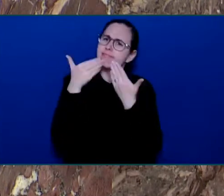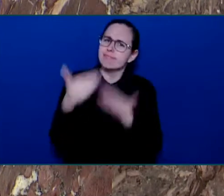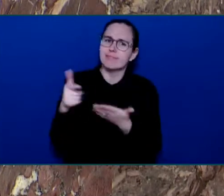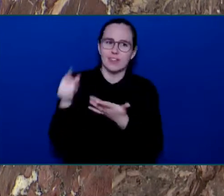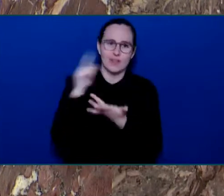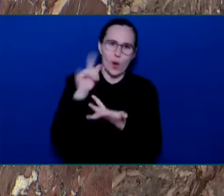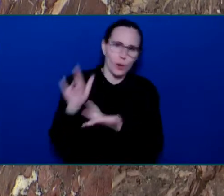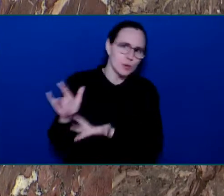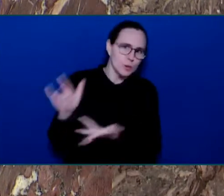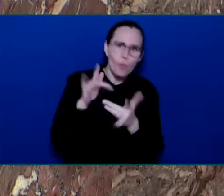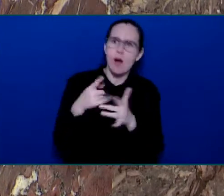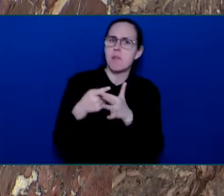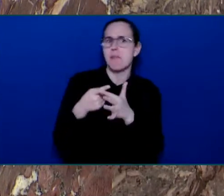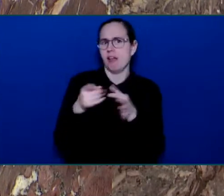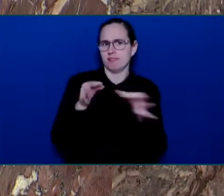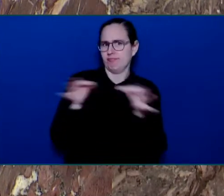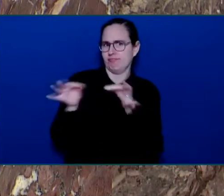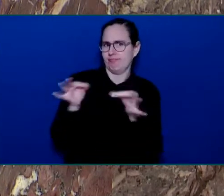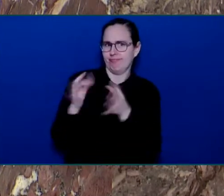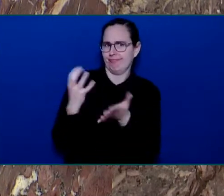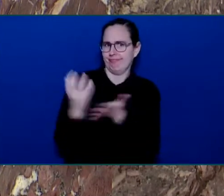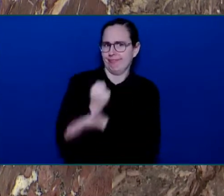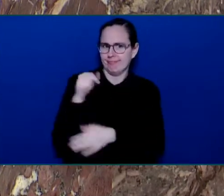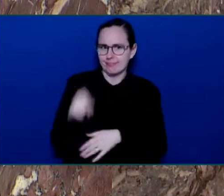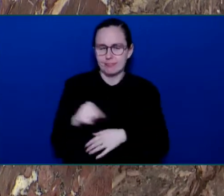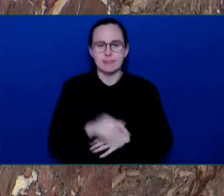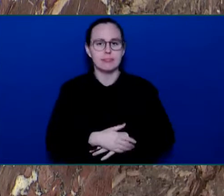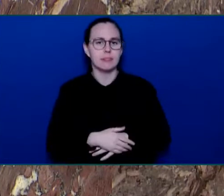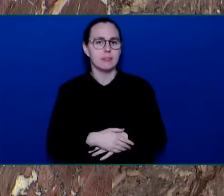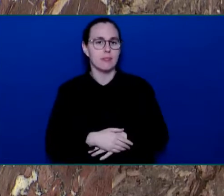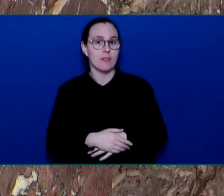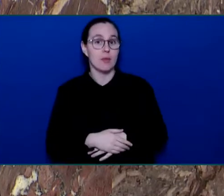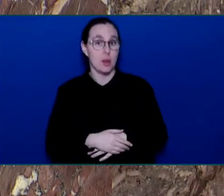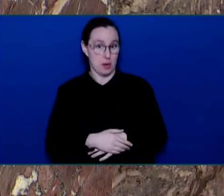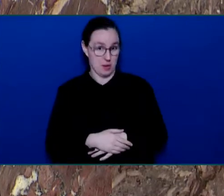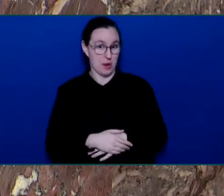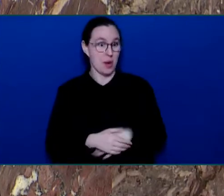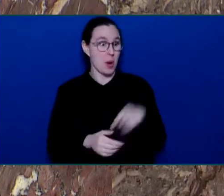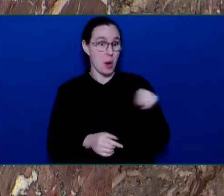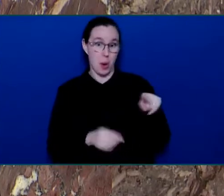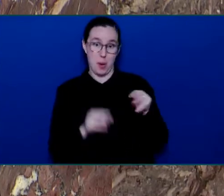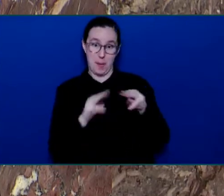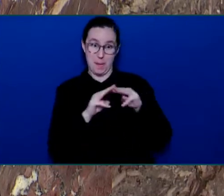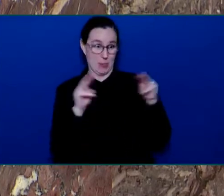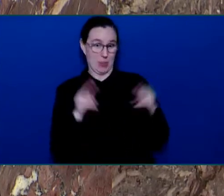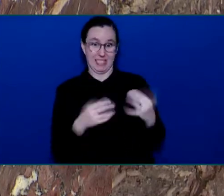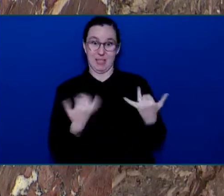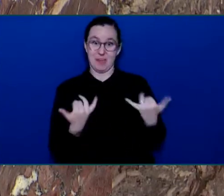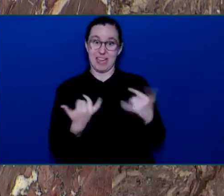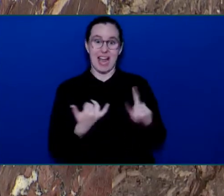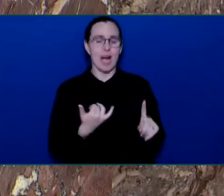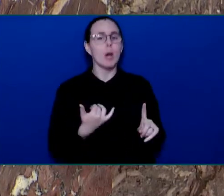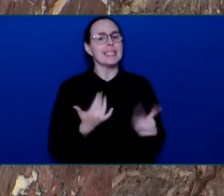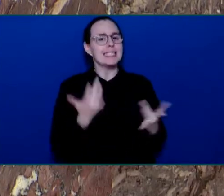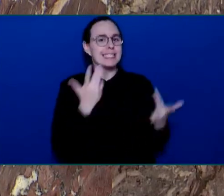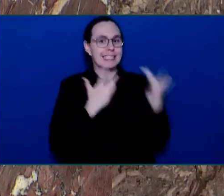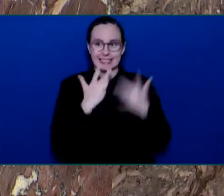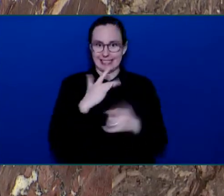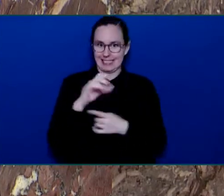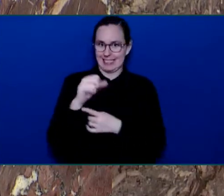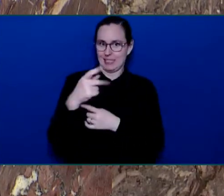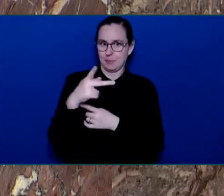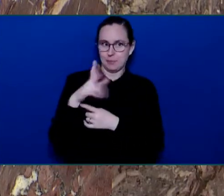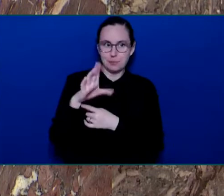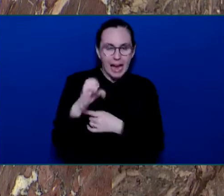the museum is running out of space and needs help. It is planning a new wildfire-themed hangar to